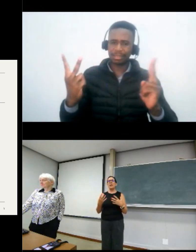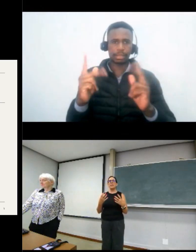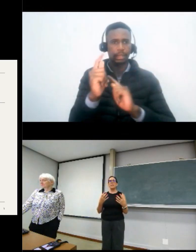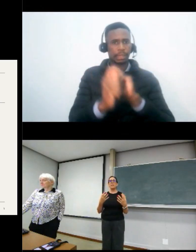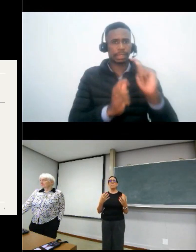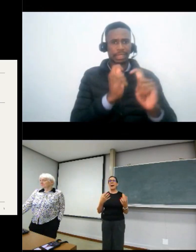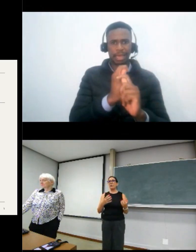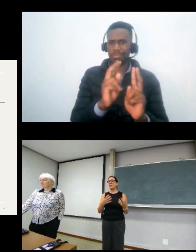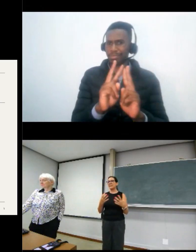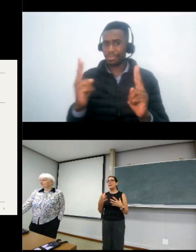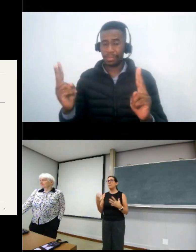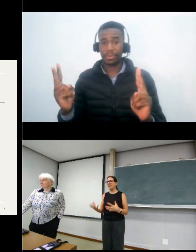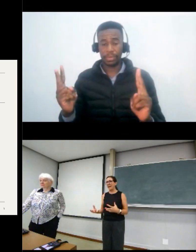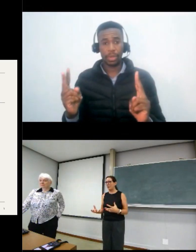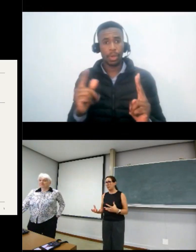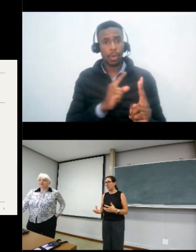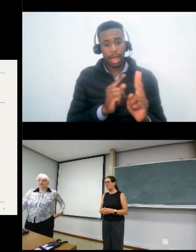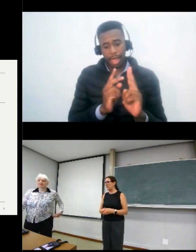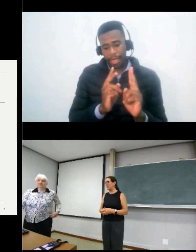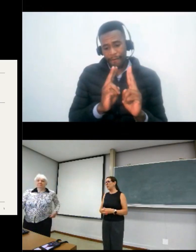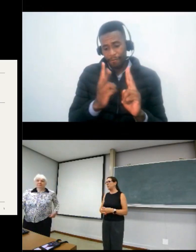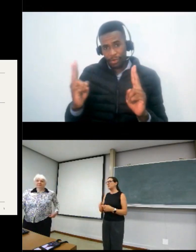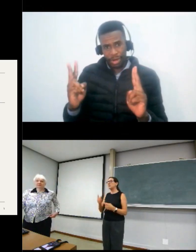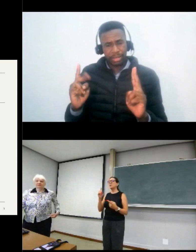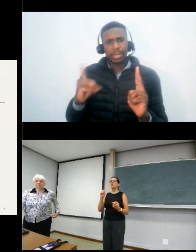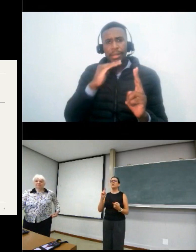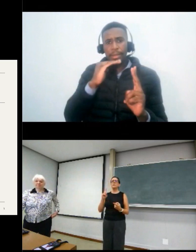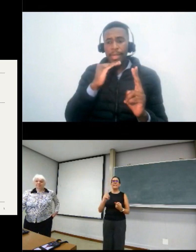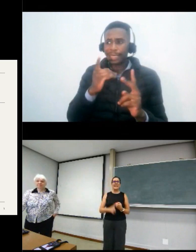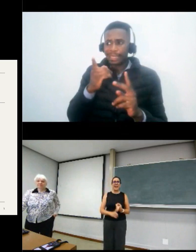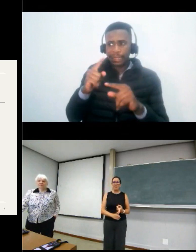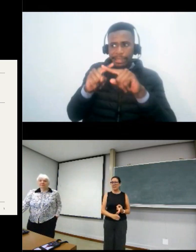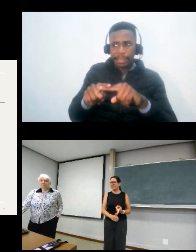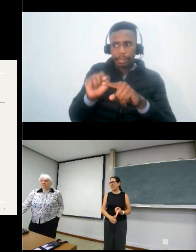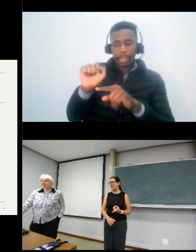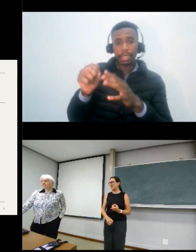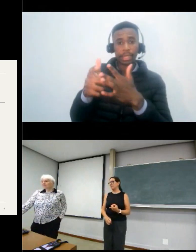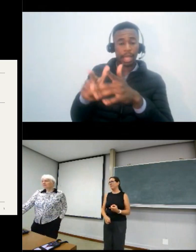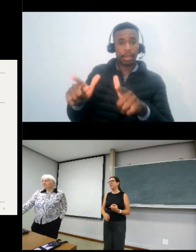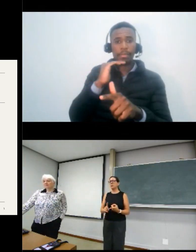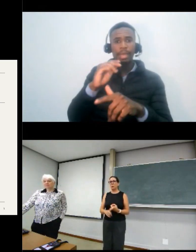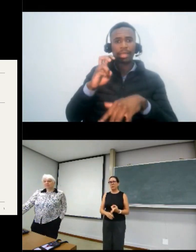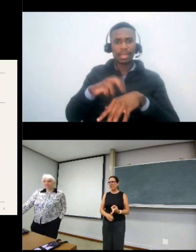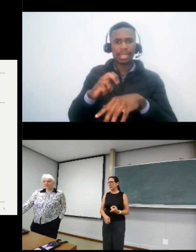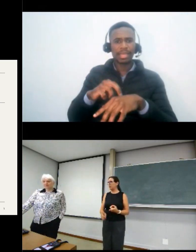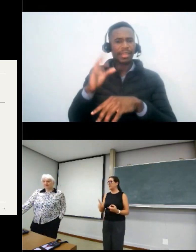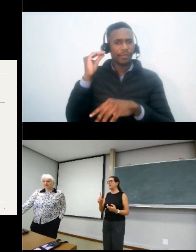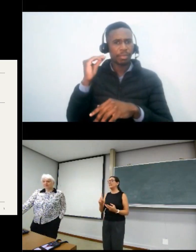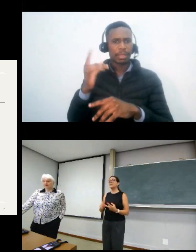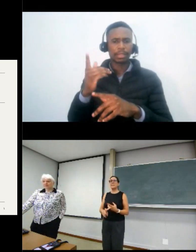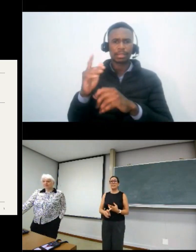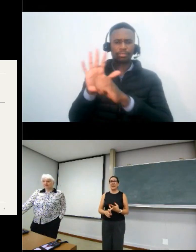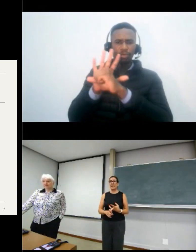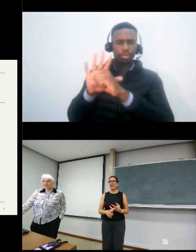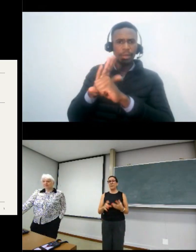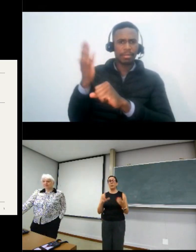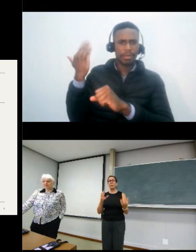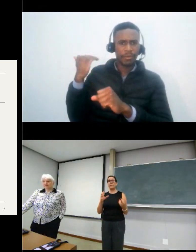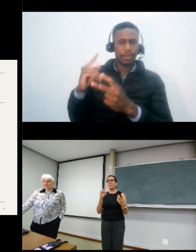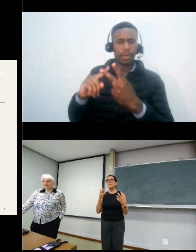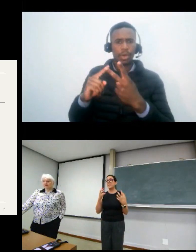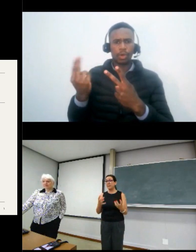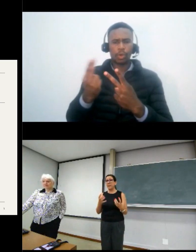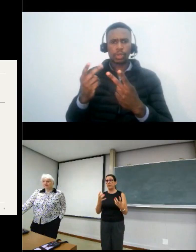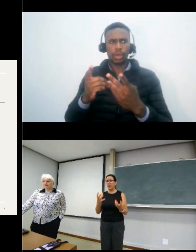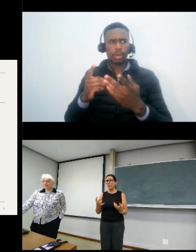factors about the type of language that's being used. So you need narrative data, stories. You need elicited data.